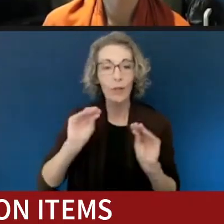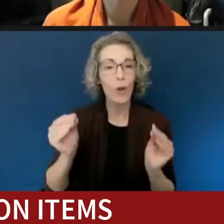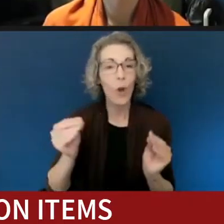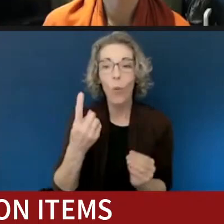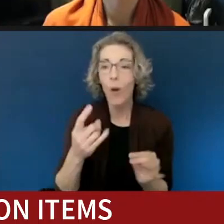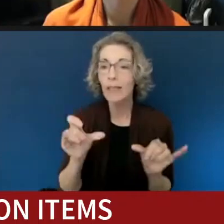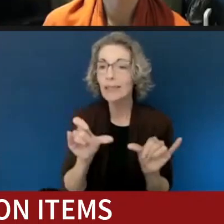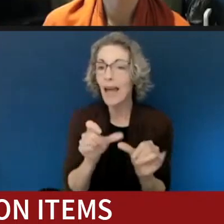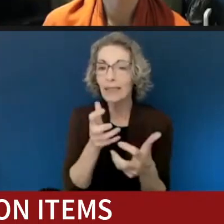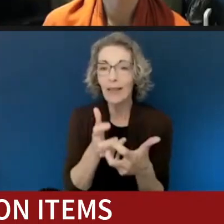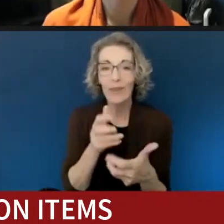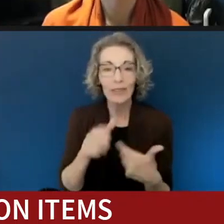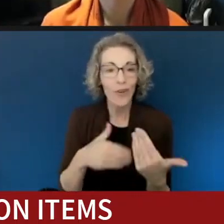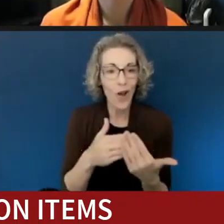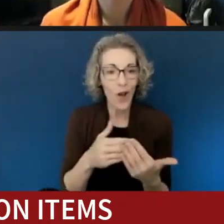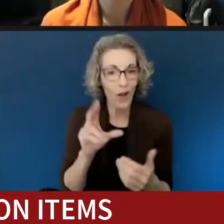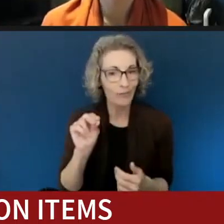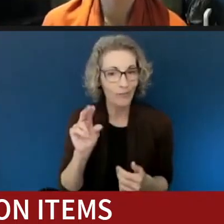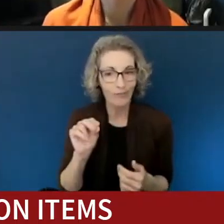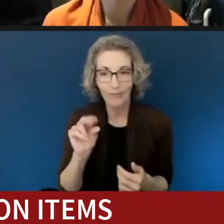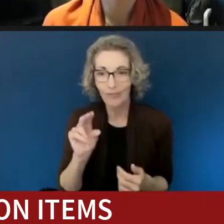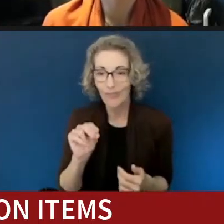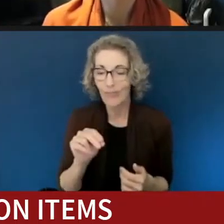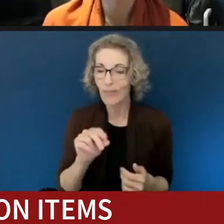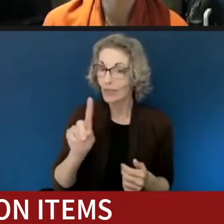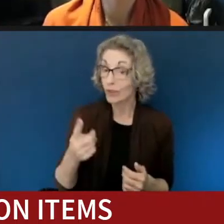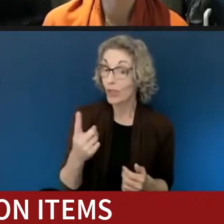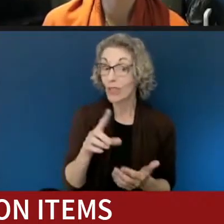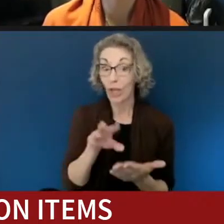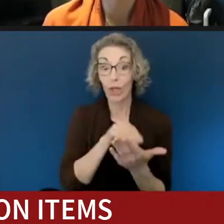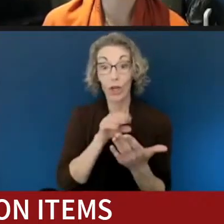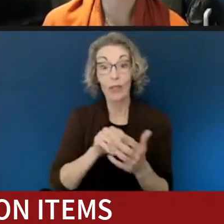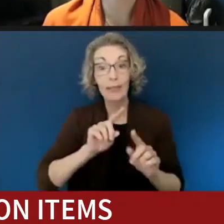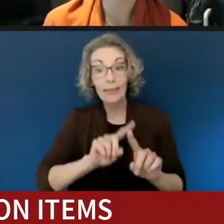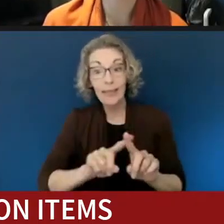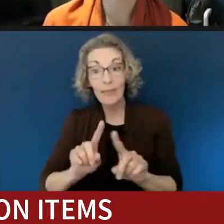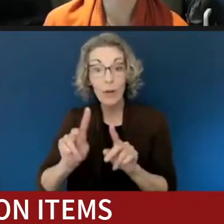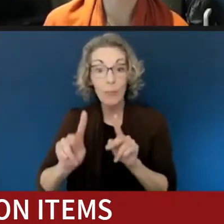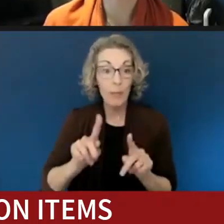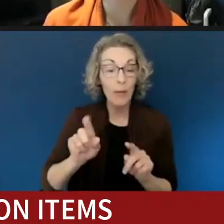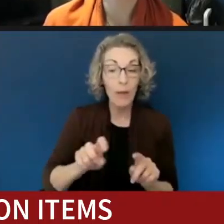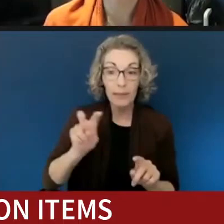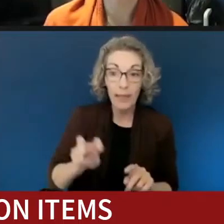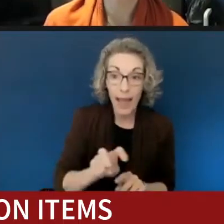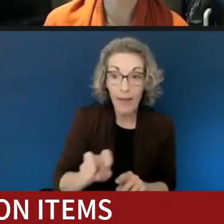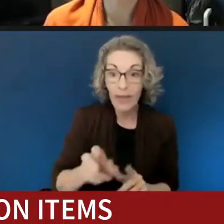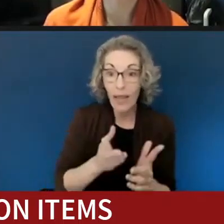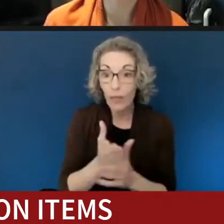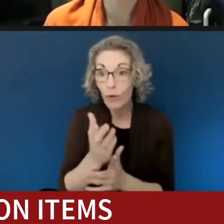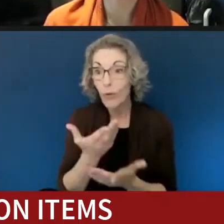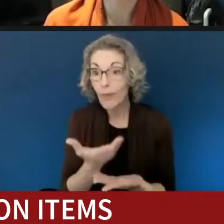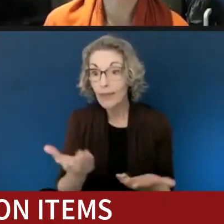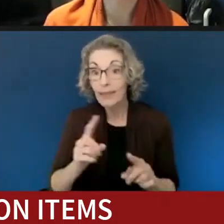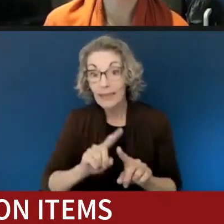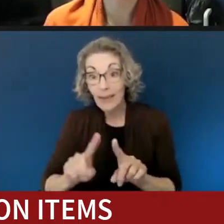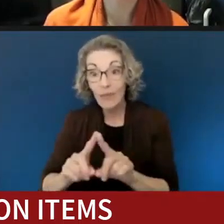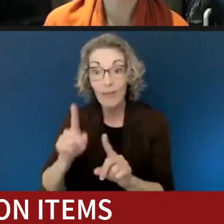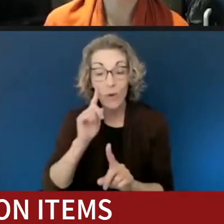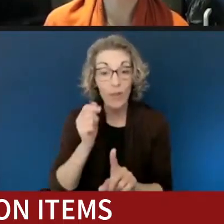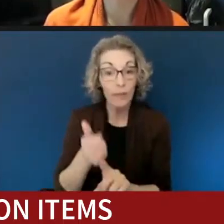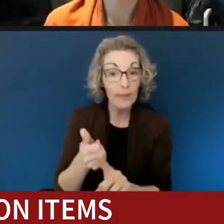that learning that different people have to navigate things differently for themselves and figure out what's right for